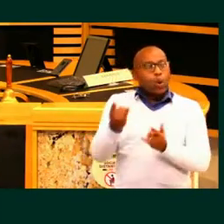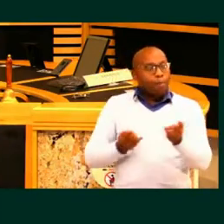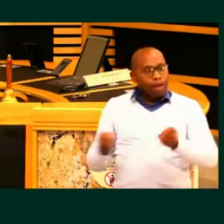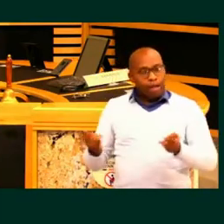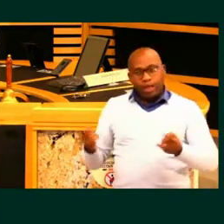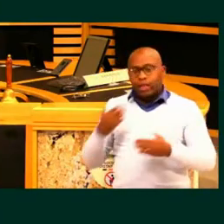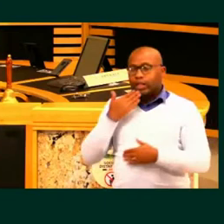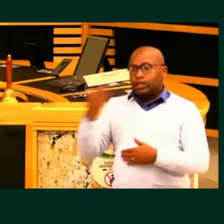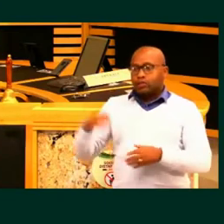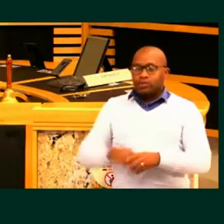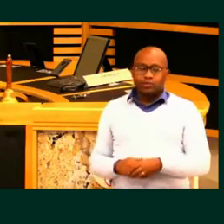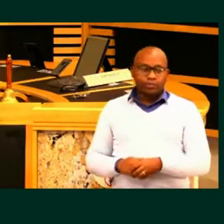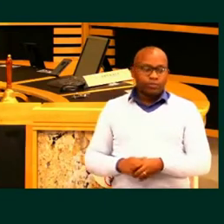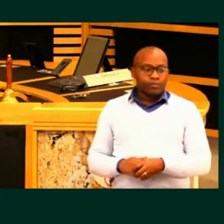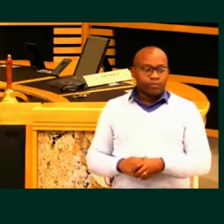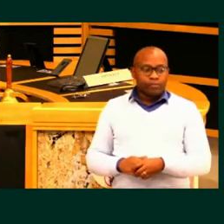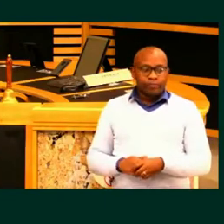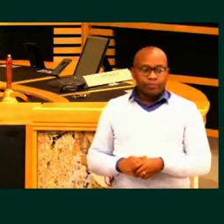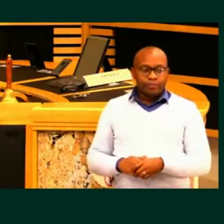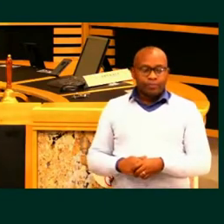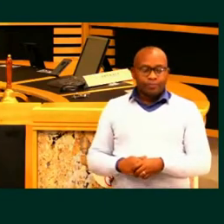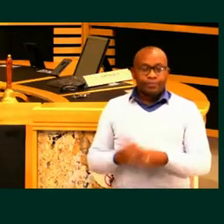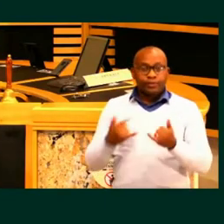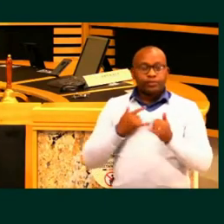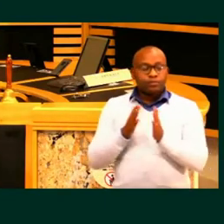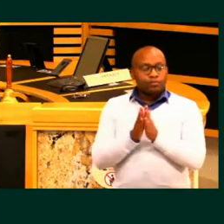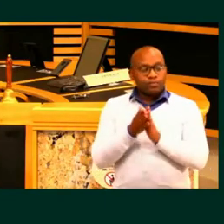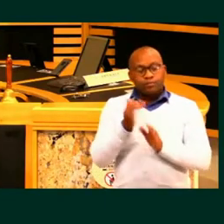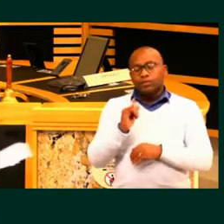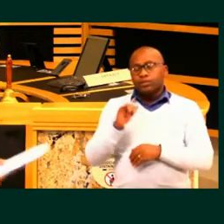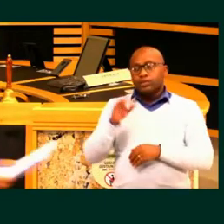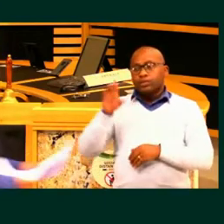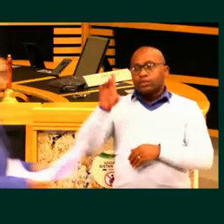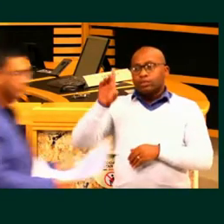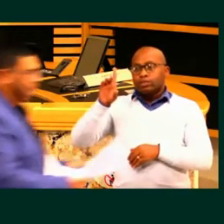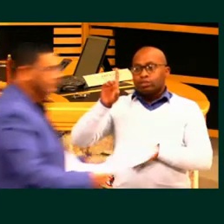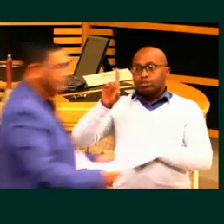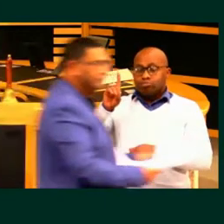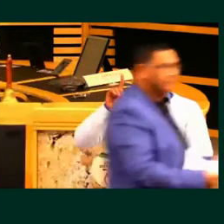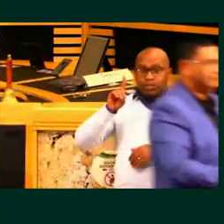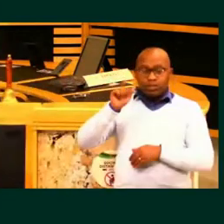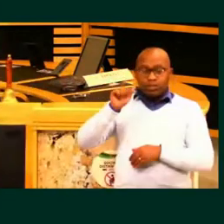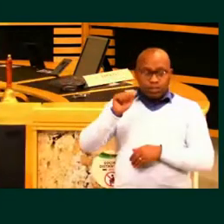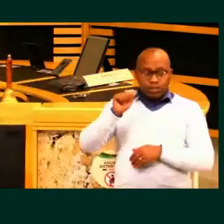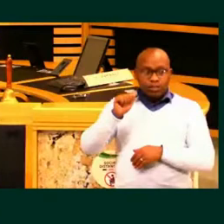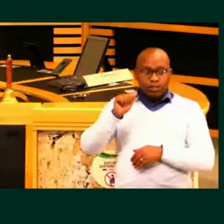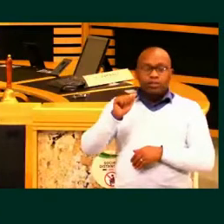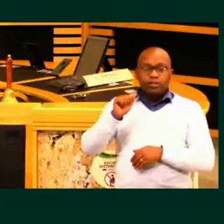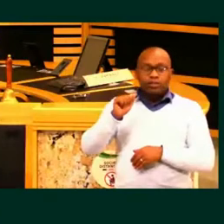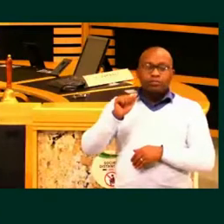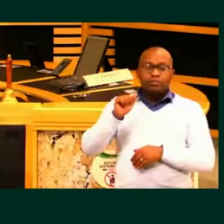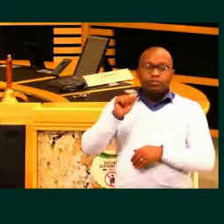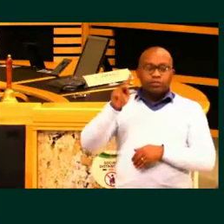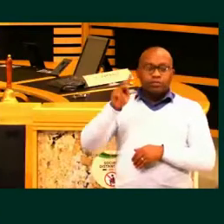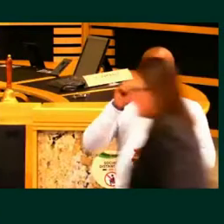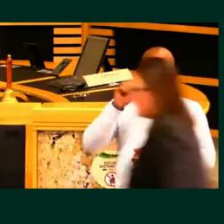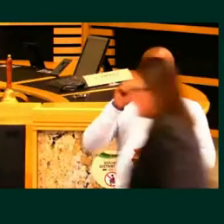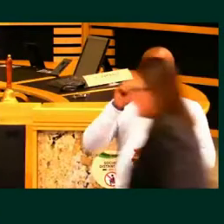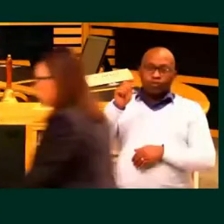honor member I will now invite Democratic Alliance uh Dr n to